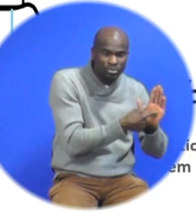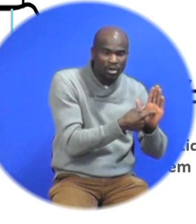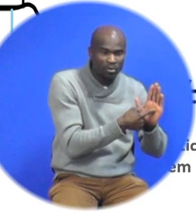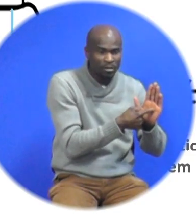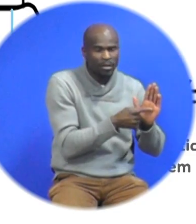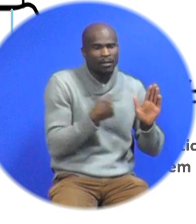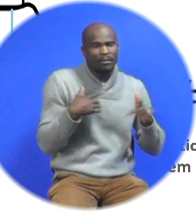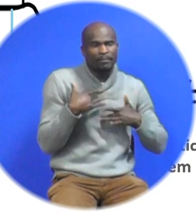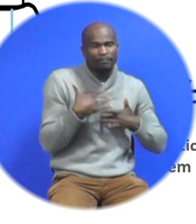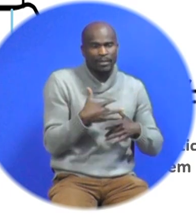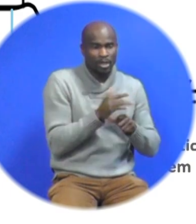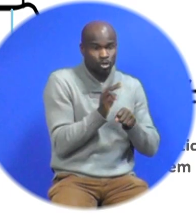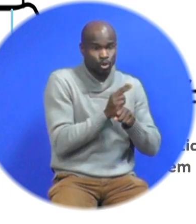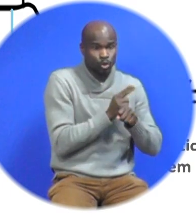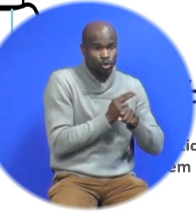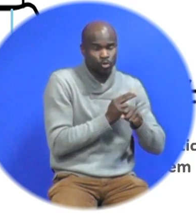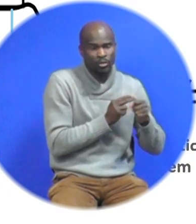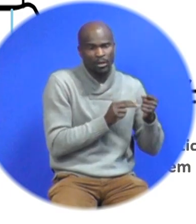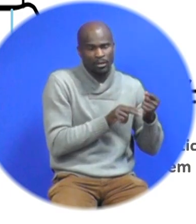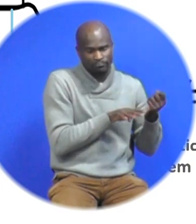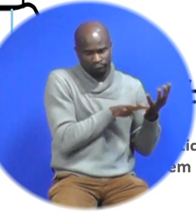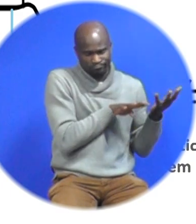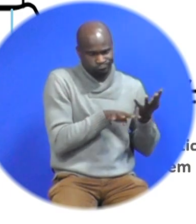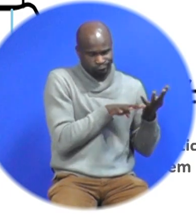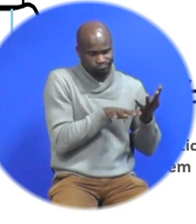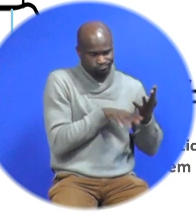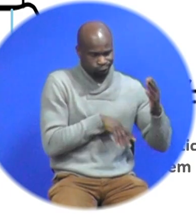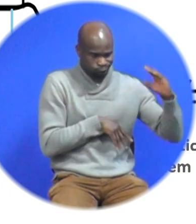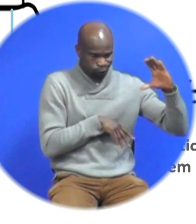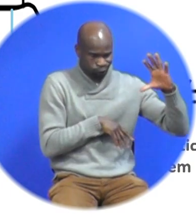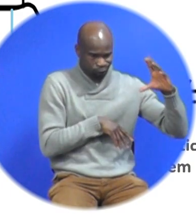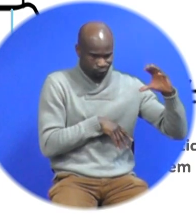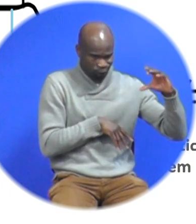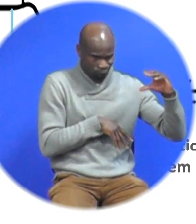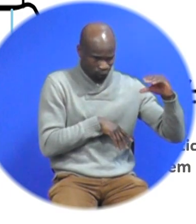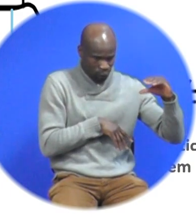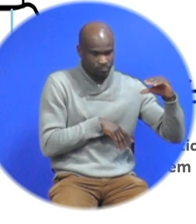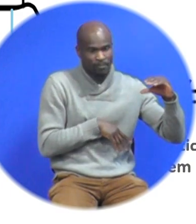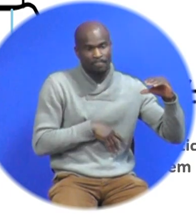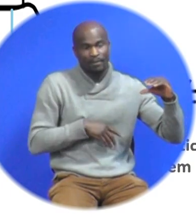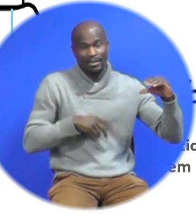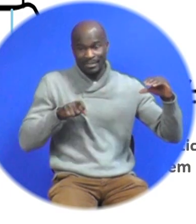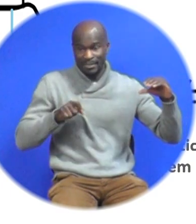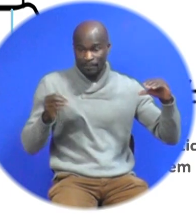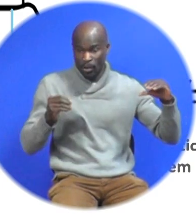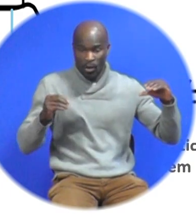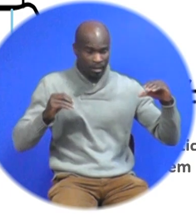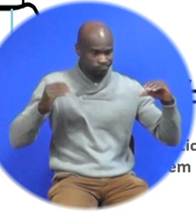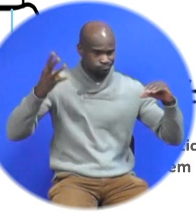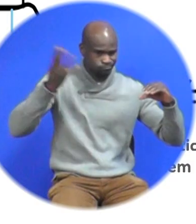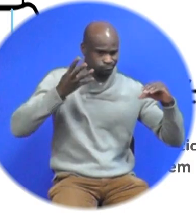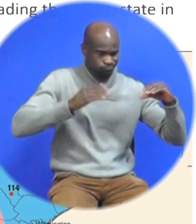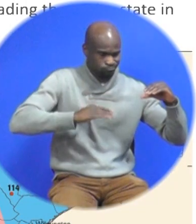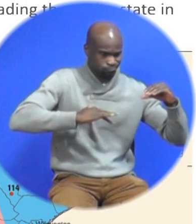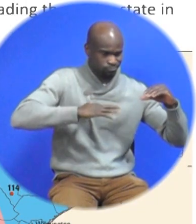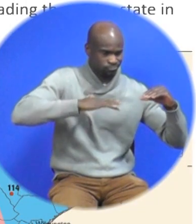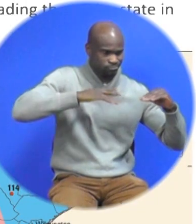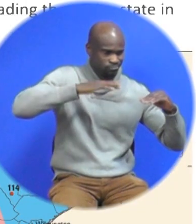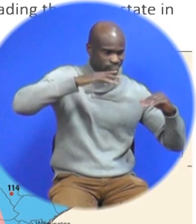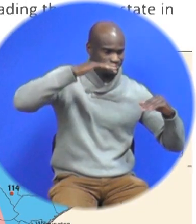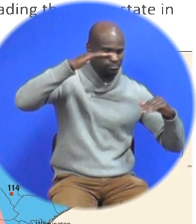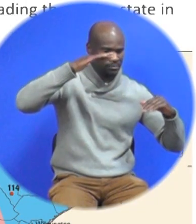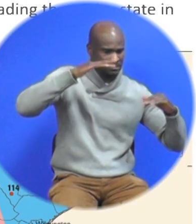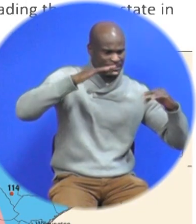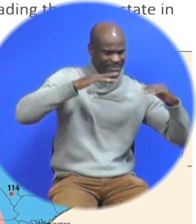function properly. Without that, we can't function, and then we don't have public water supply in that scenario, and we want to obviously avoid